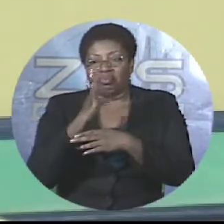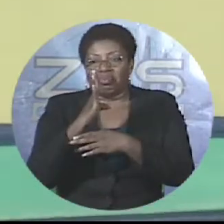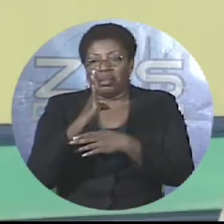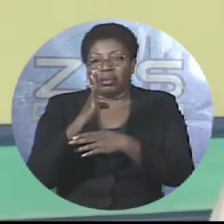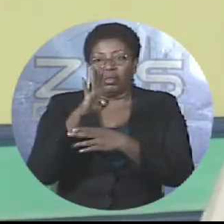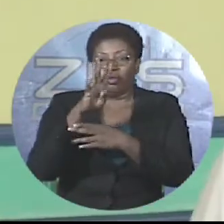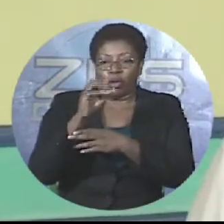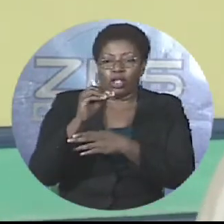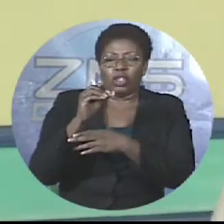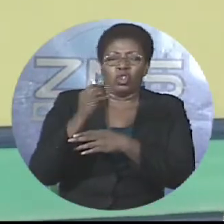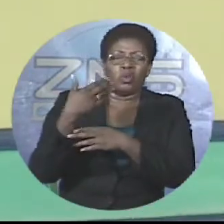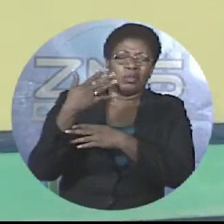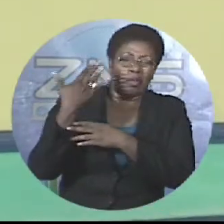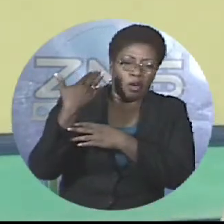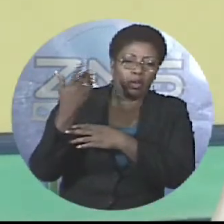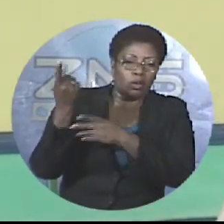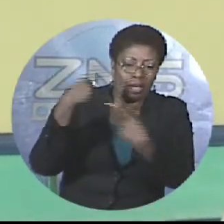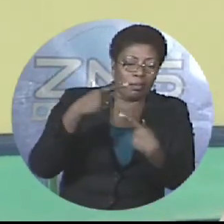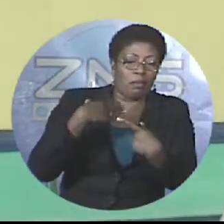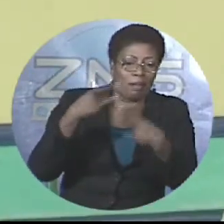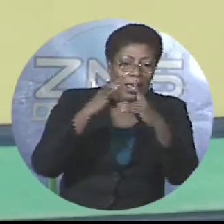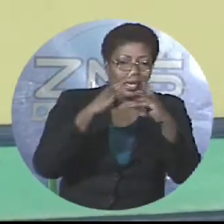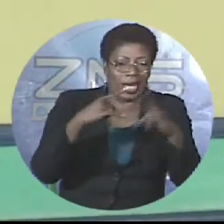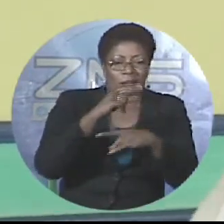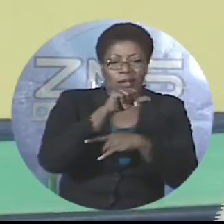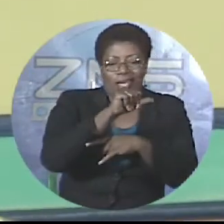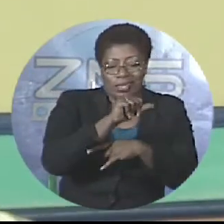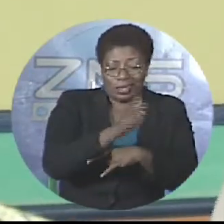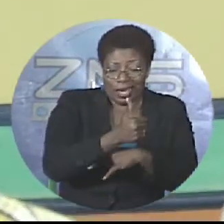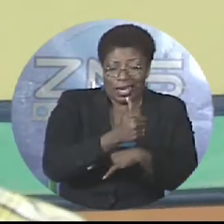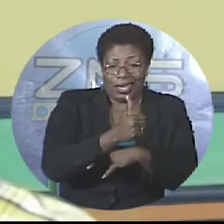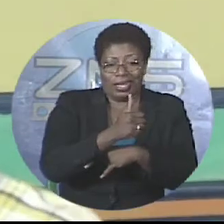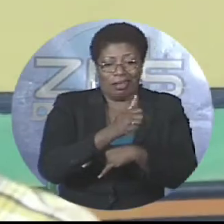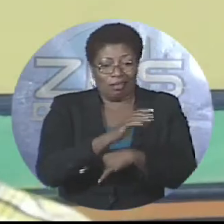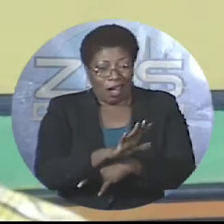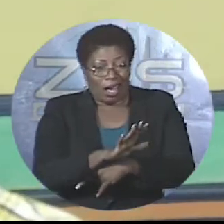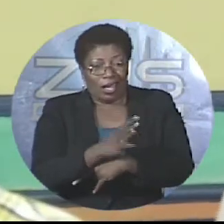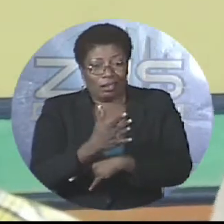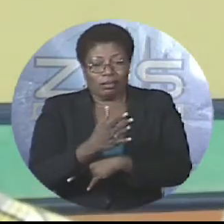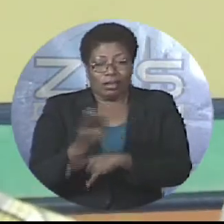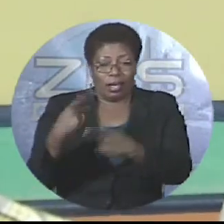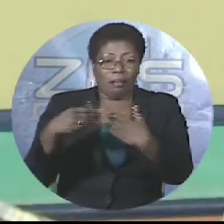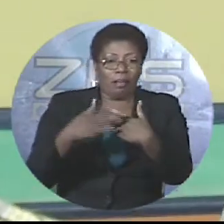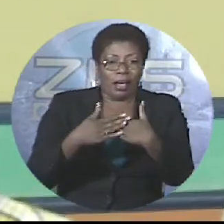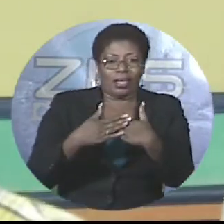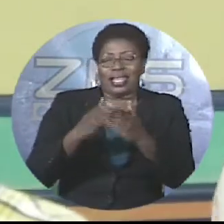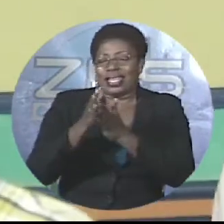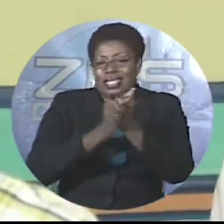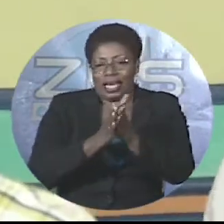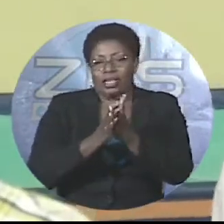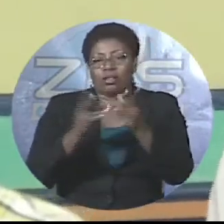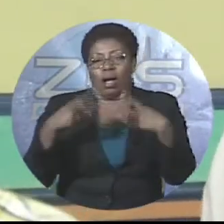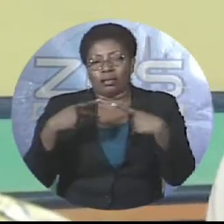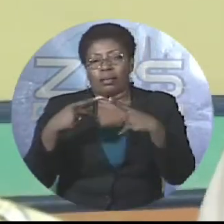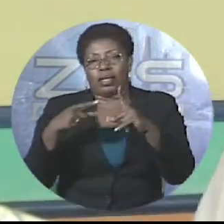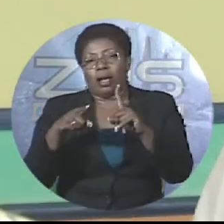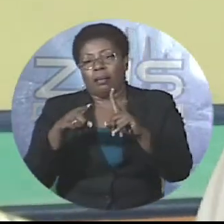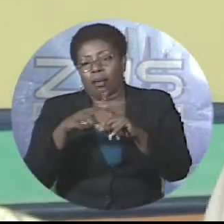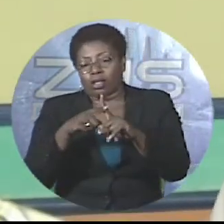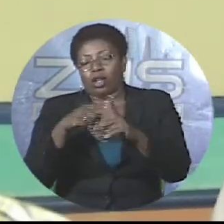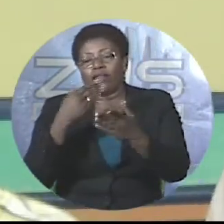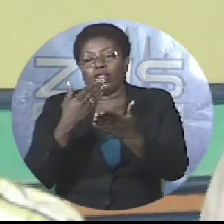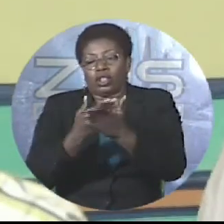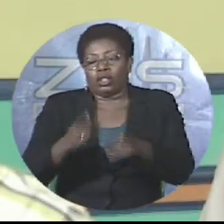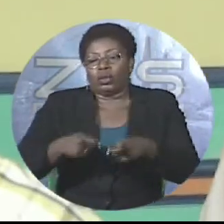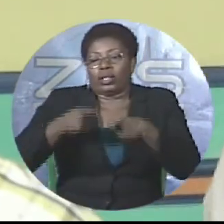to the camp when they were like 10 and some were 5, their kids in the program. So I'm excited, you know, to have something positive to give back to